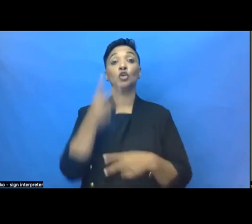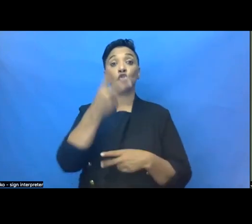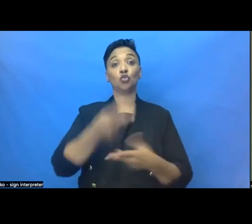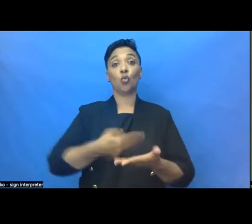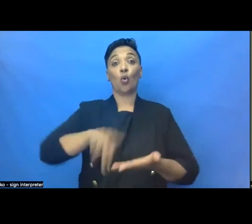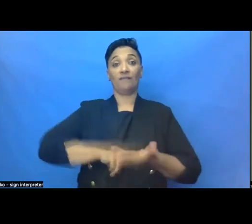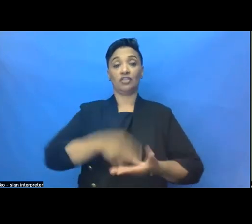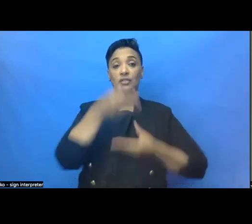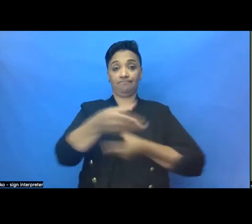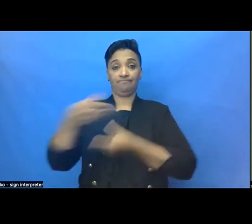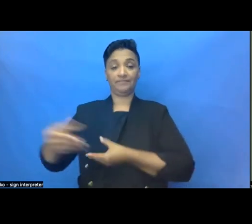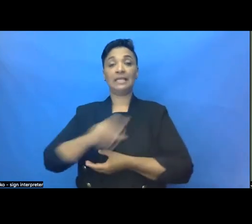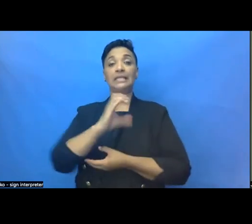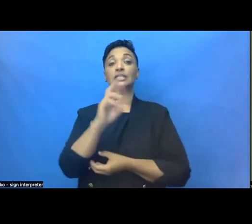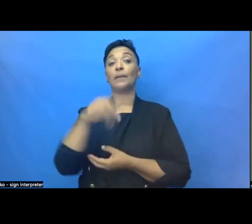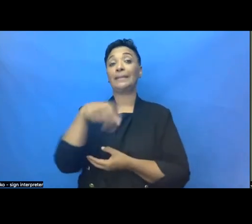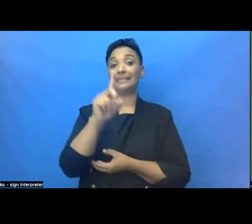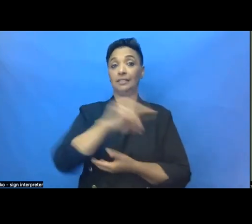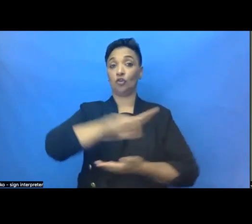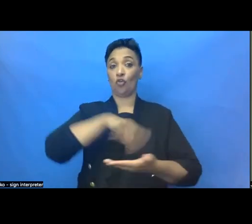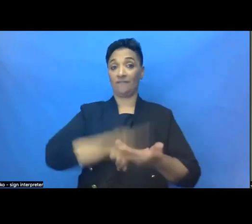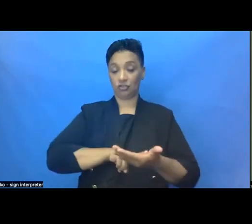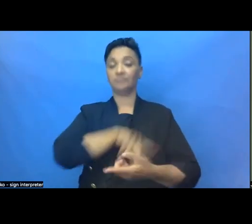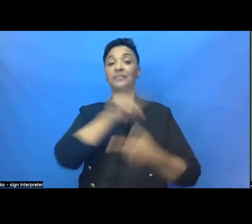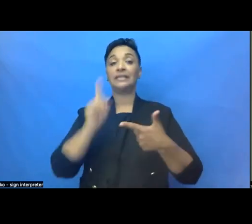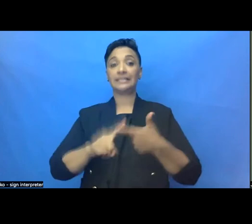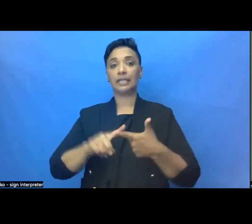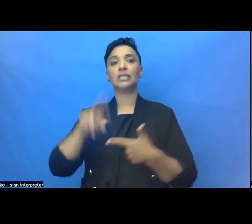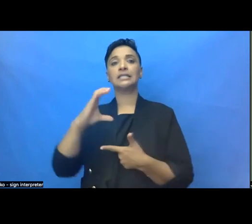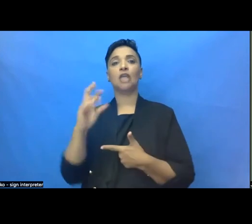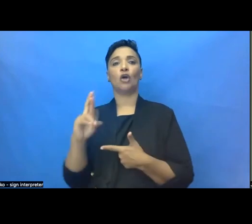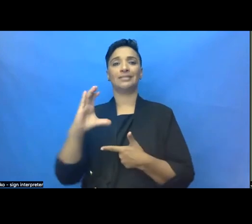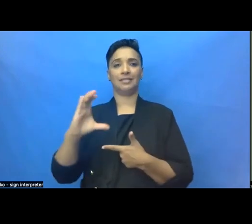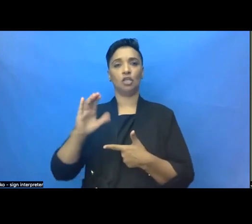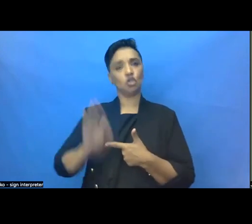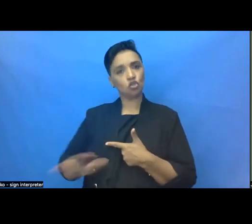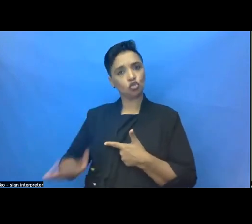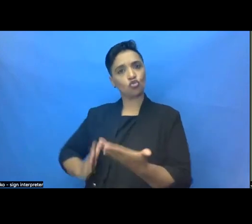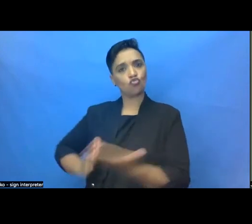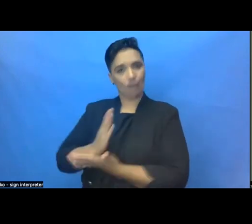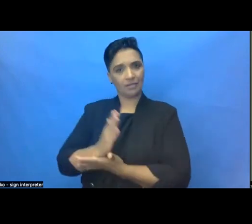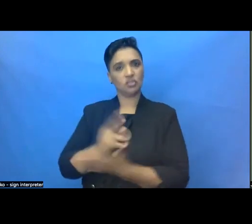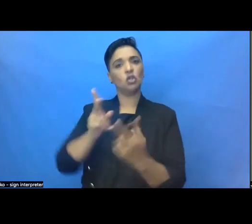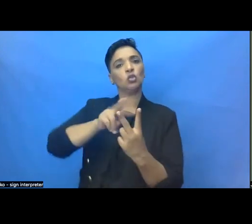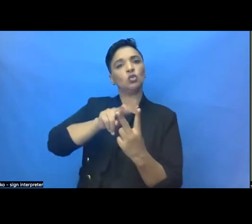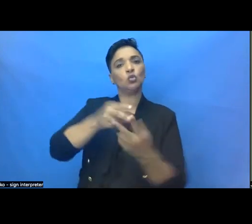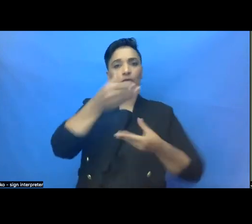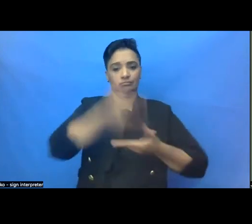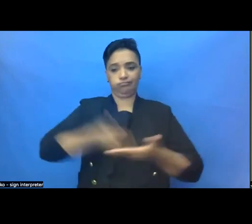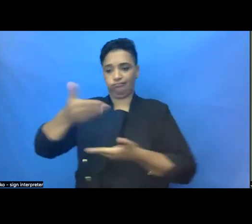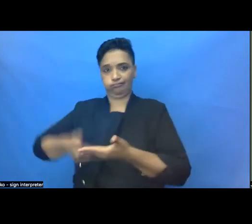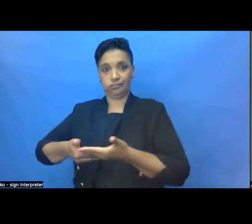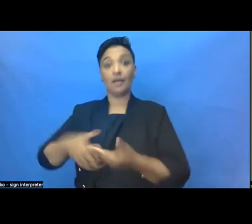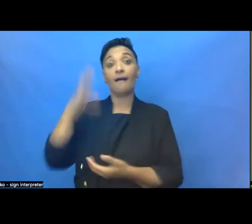Convention on the Rights of Persons with Disabilities, the CRPD, or the Convention on the Rights of the Child, the CRC, the states obligate to